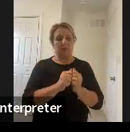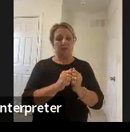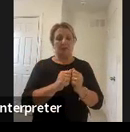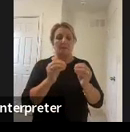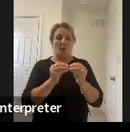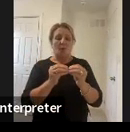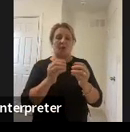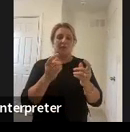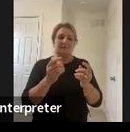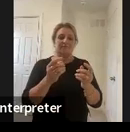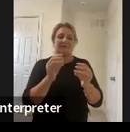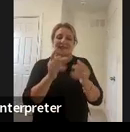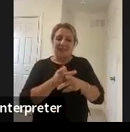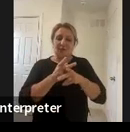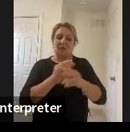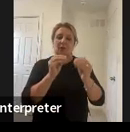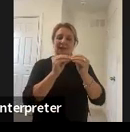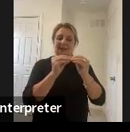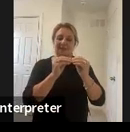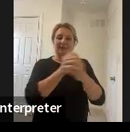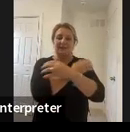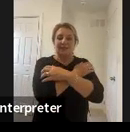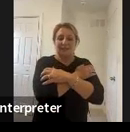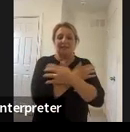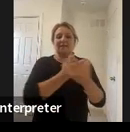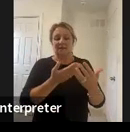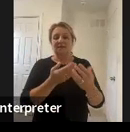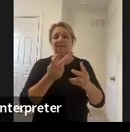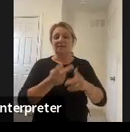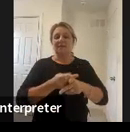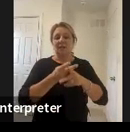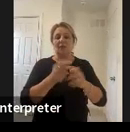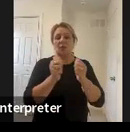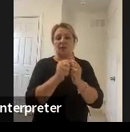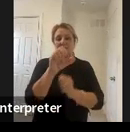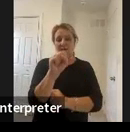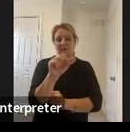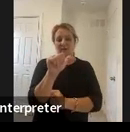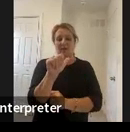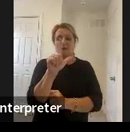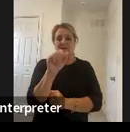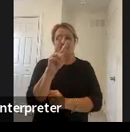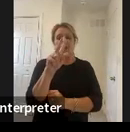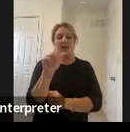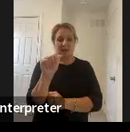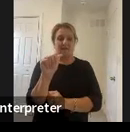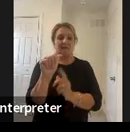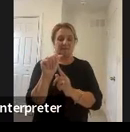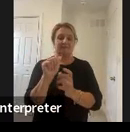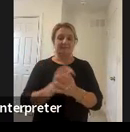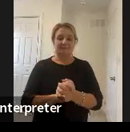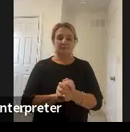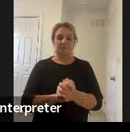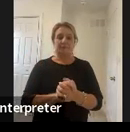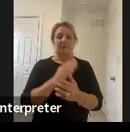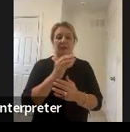hugging and kissing, where you might be exposed to the saliva or droplets of infection, or